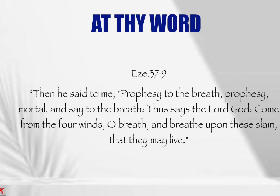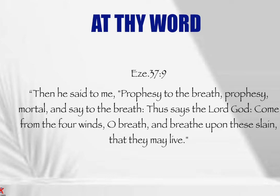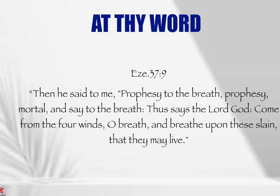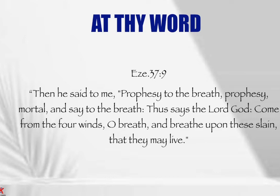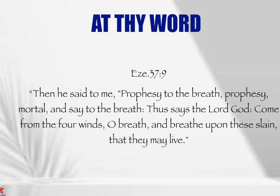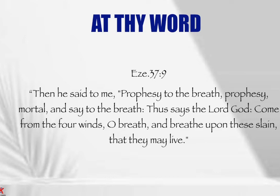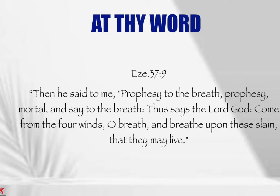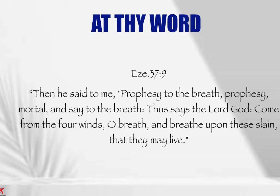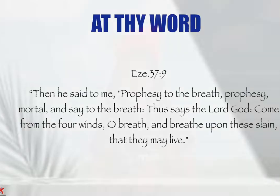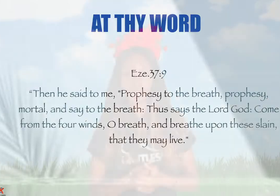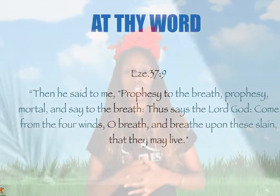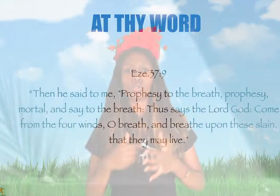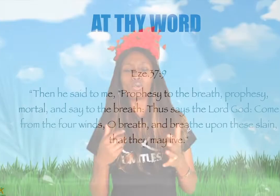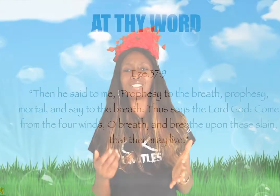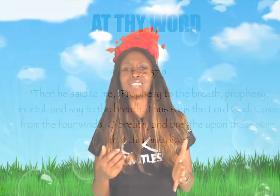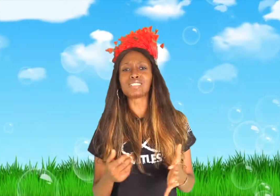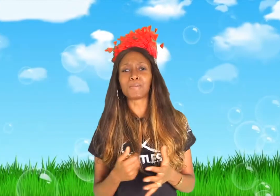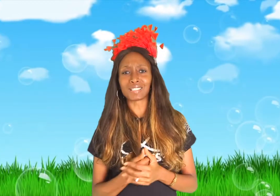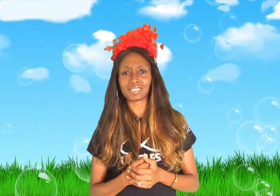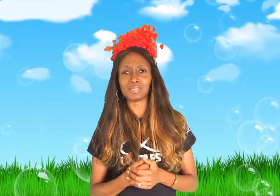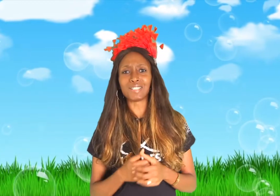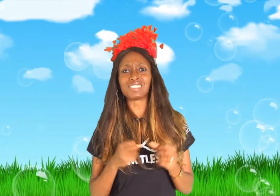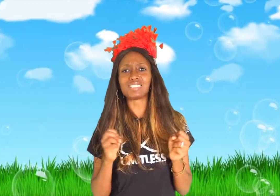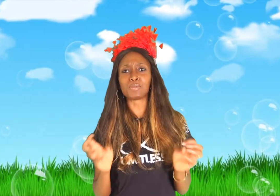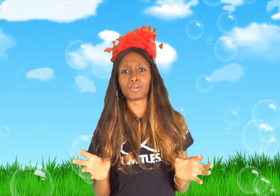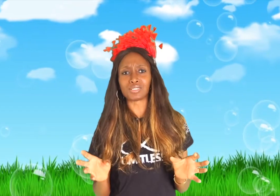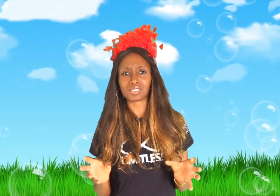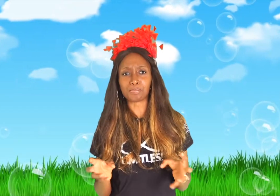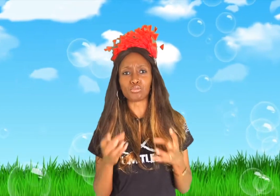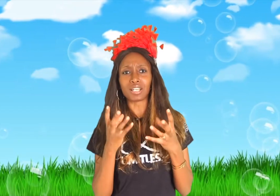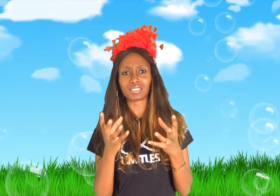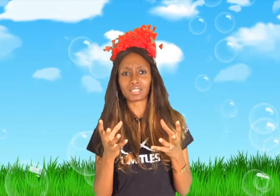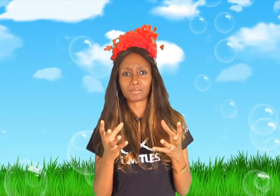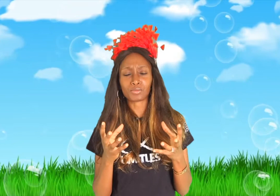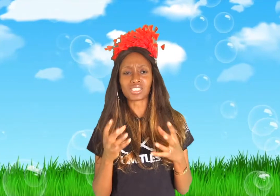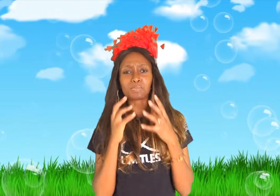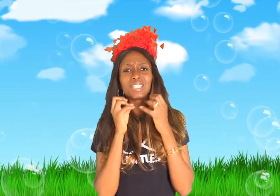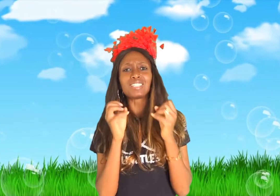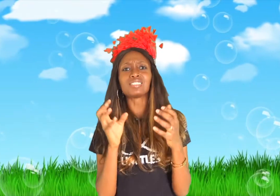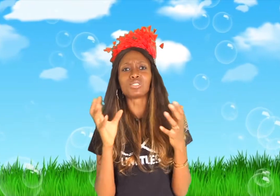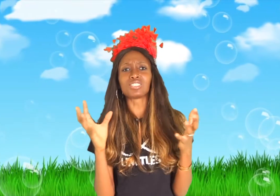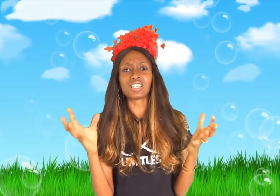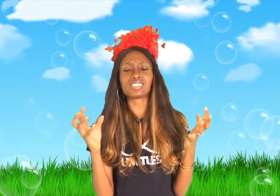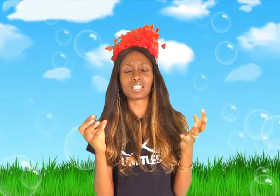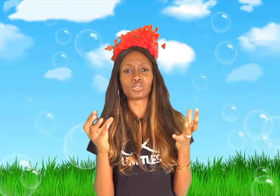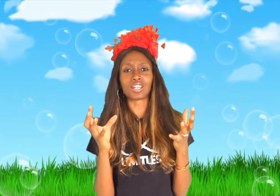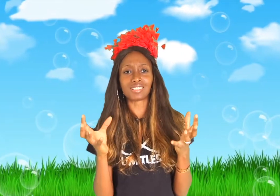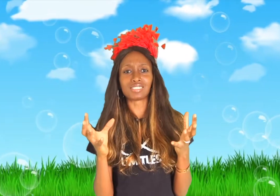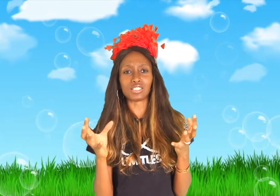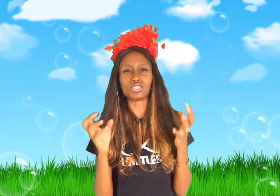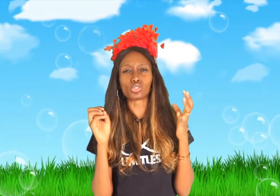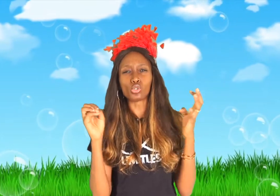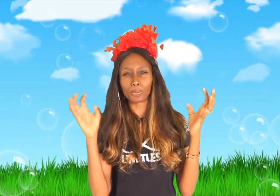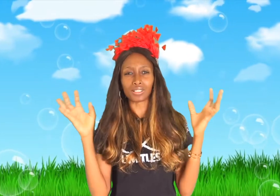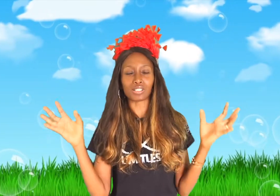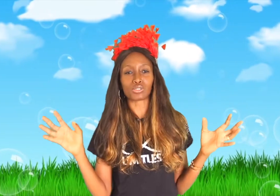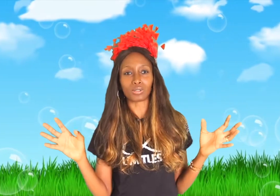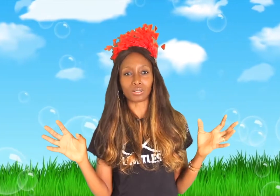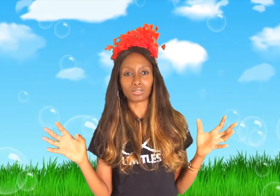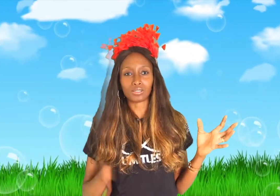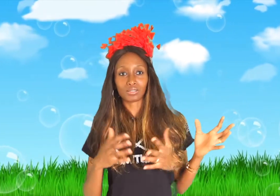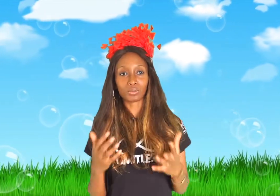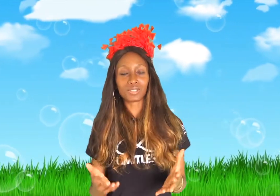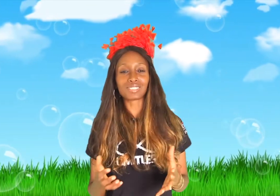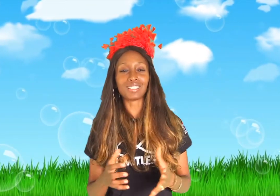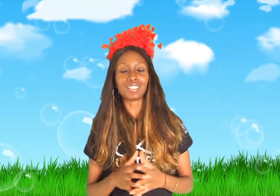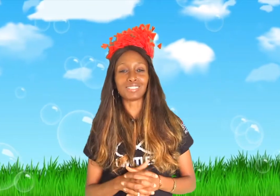that they may live. Wind in this passage means spirits, breath. Speaking to things that you can't see, the